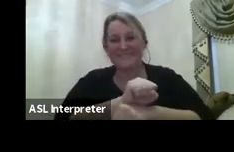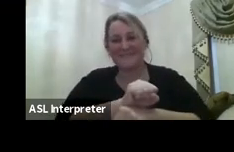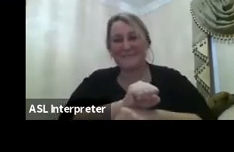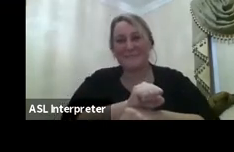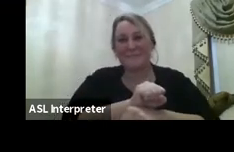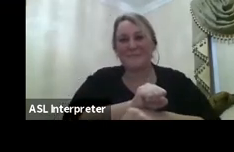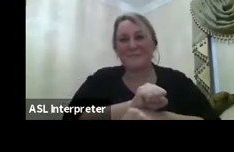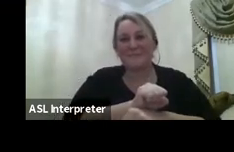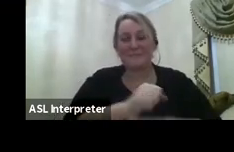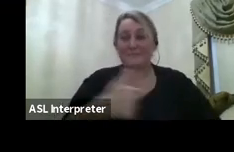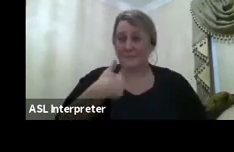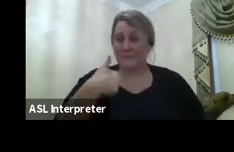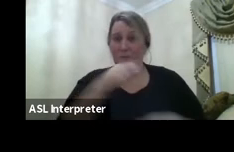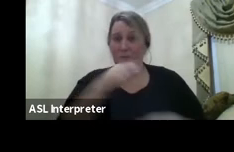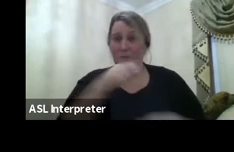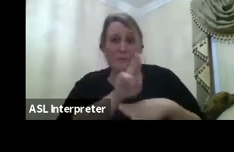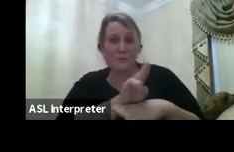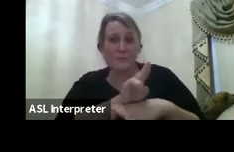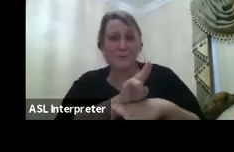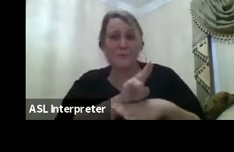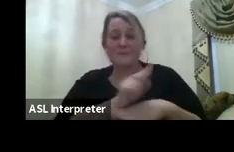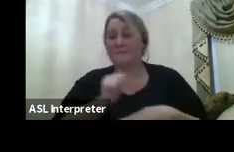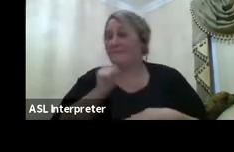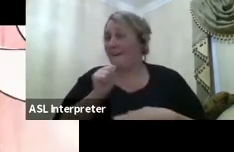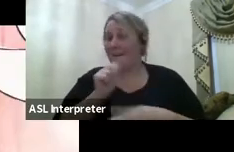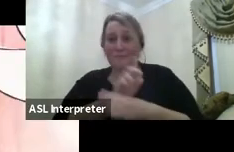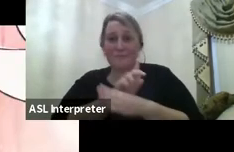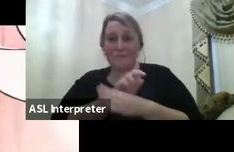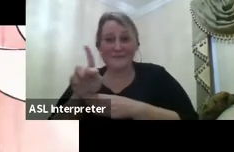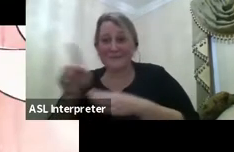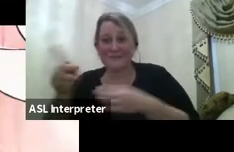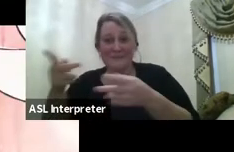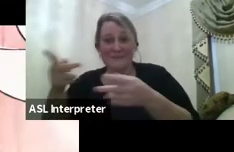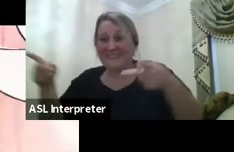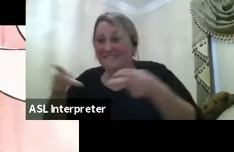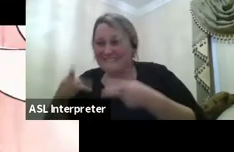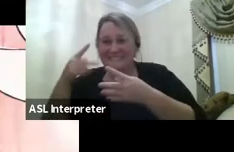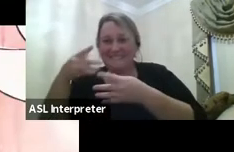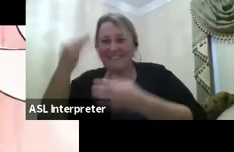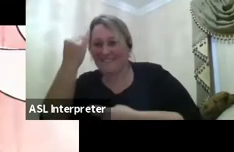-professional spaces and ways of, um, creating.